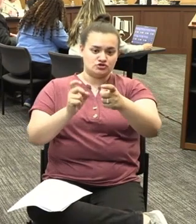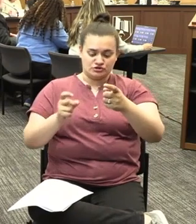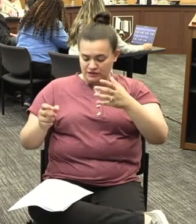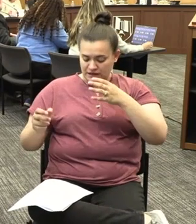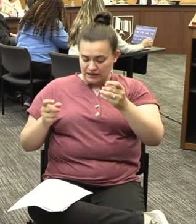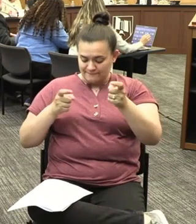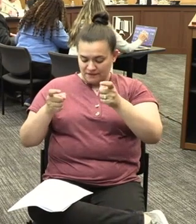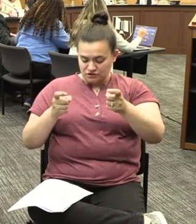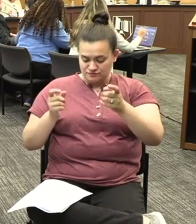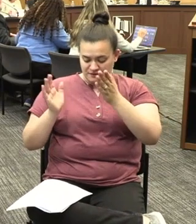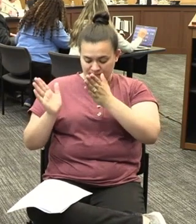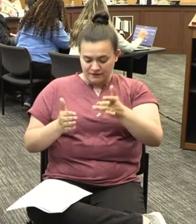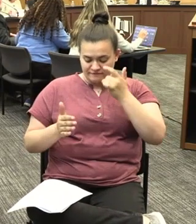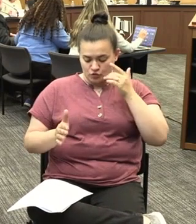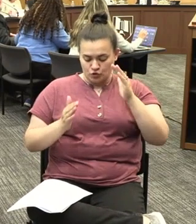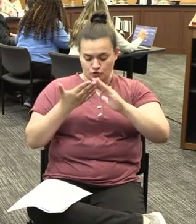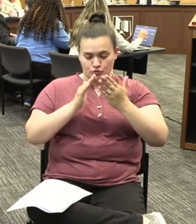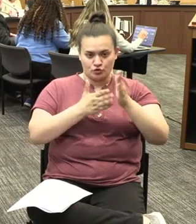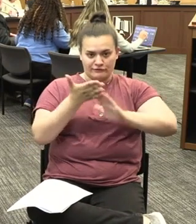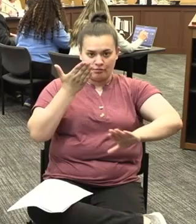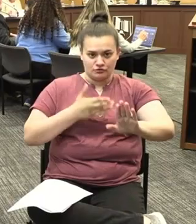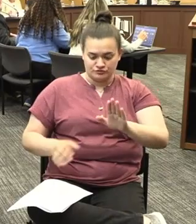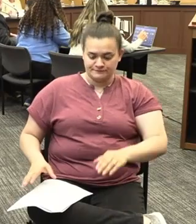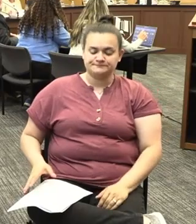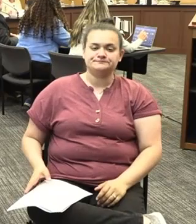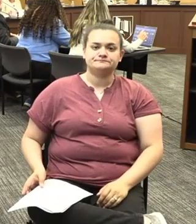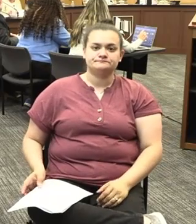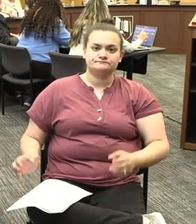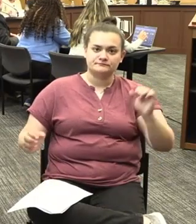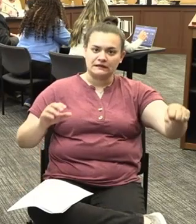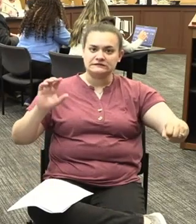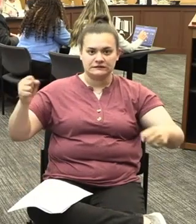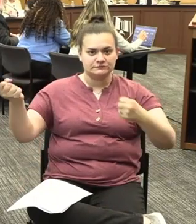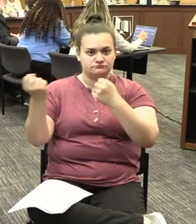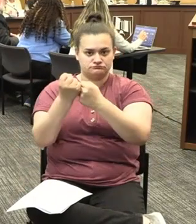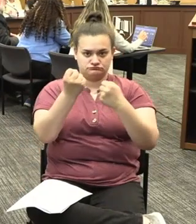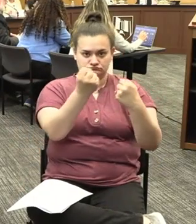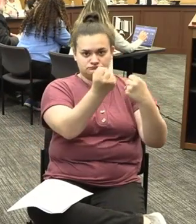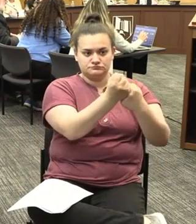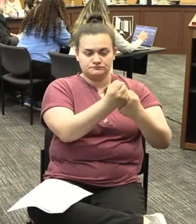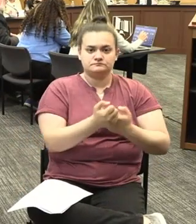colleges. So moved. So move. Second.